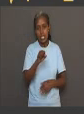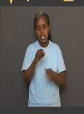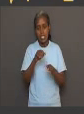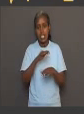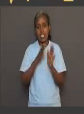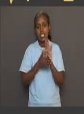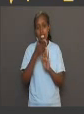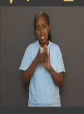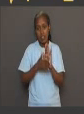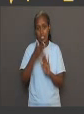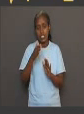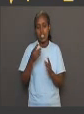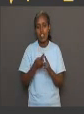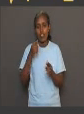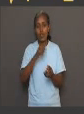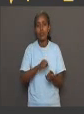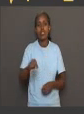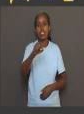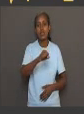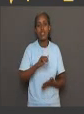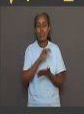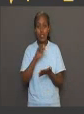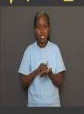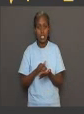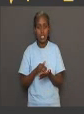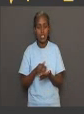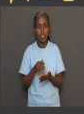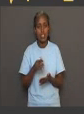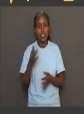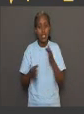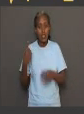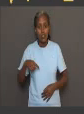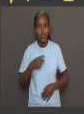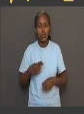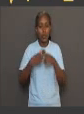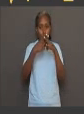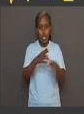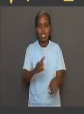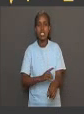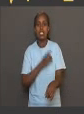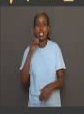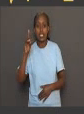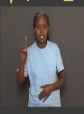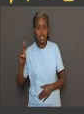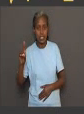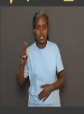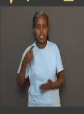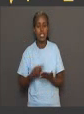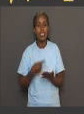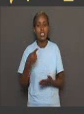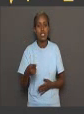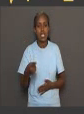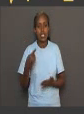sphere's center. If we call the distance d, then it